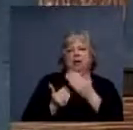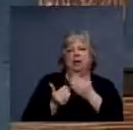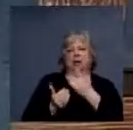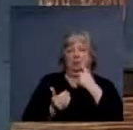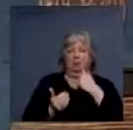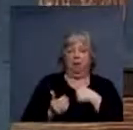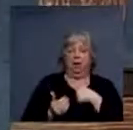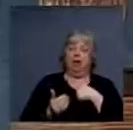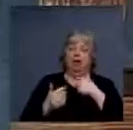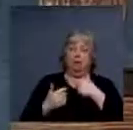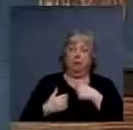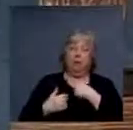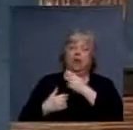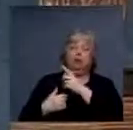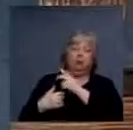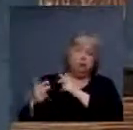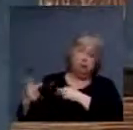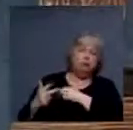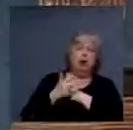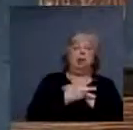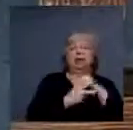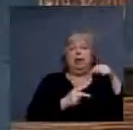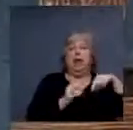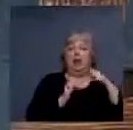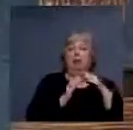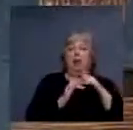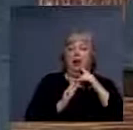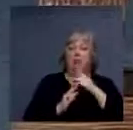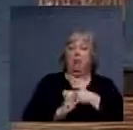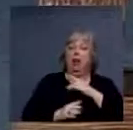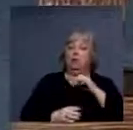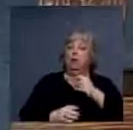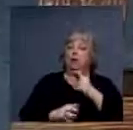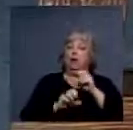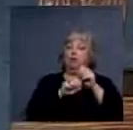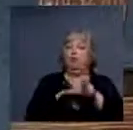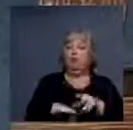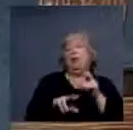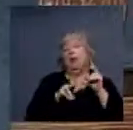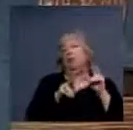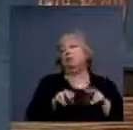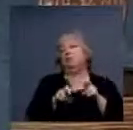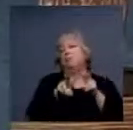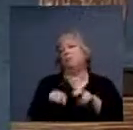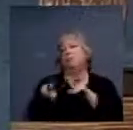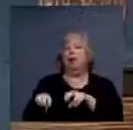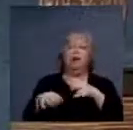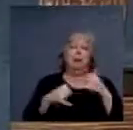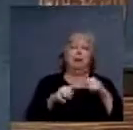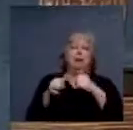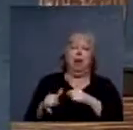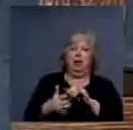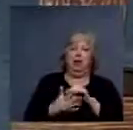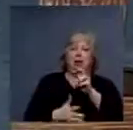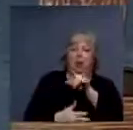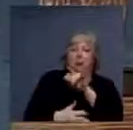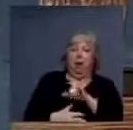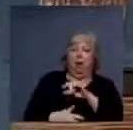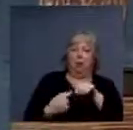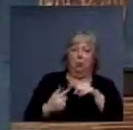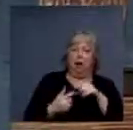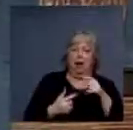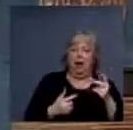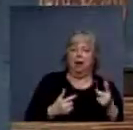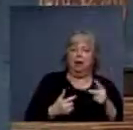downtown area, I would be able to drop my dogs off in the doggy daycare. They could run and play, and that way when I get home, I don't feel guilty that